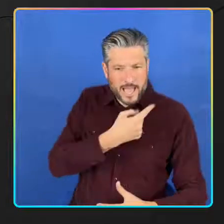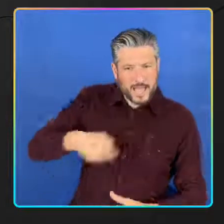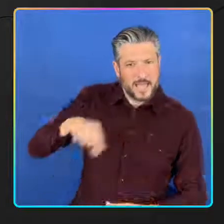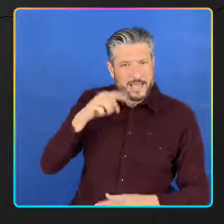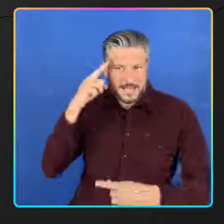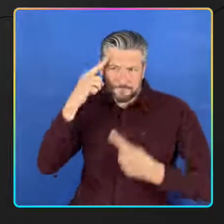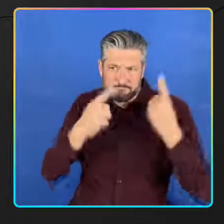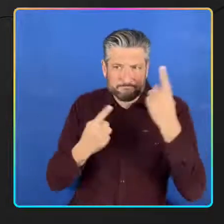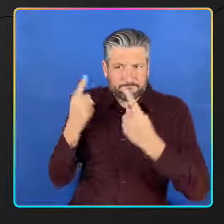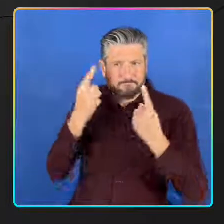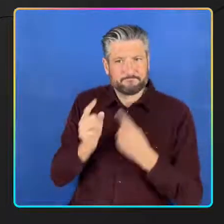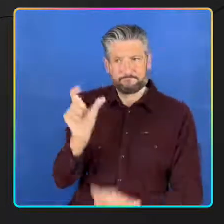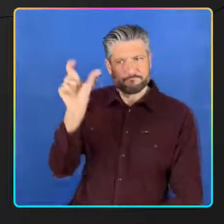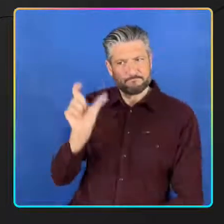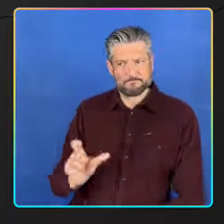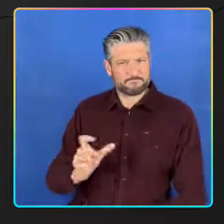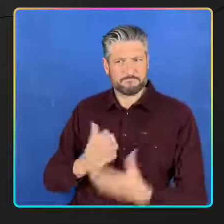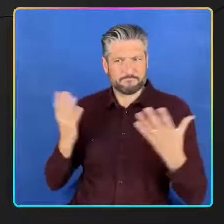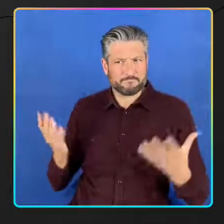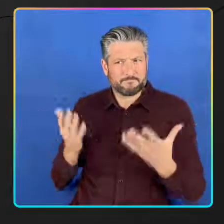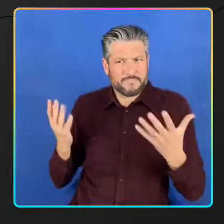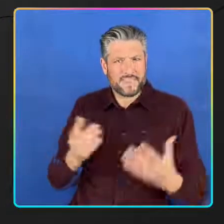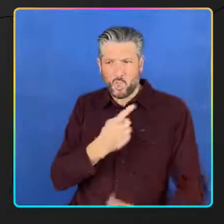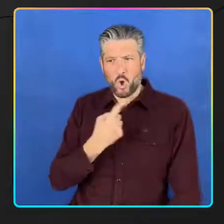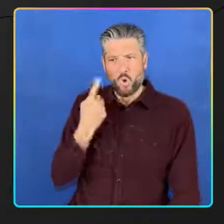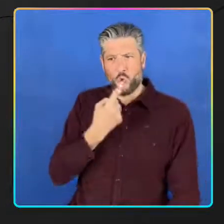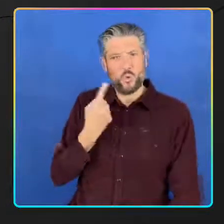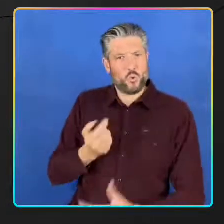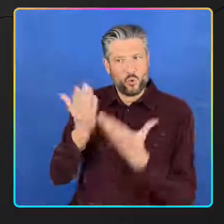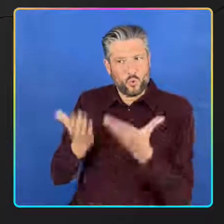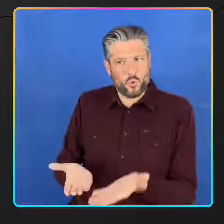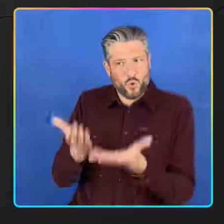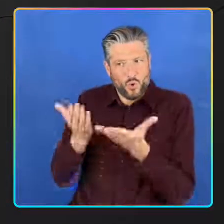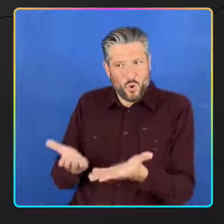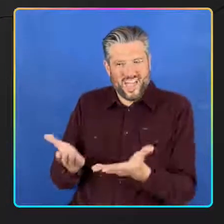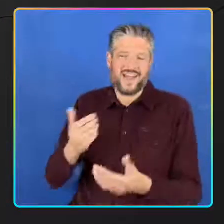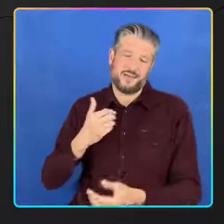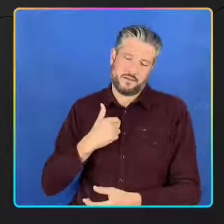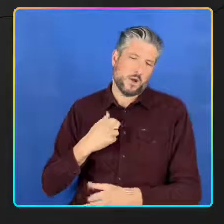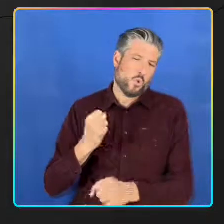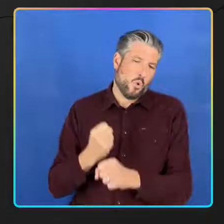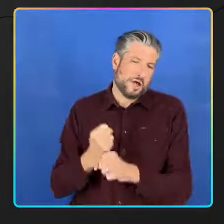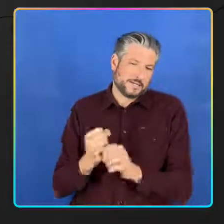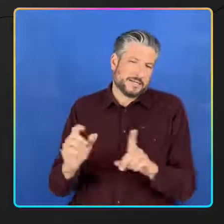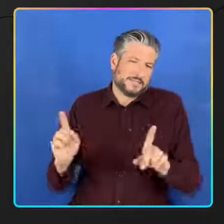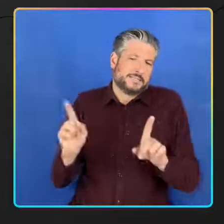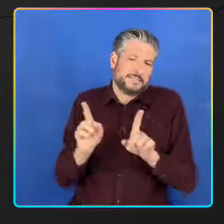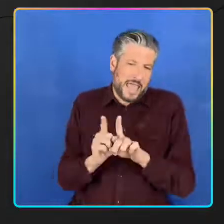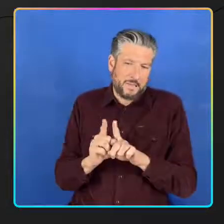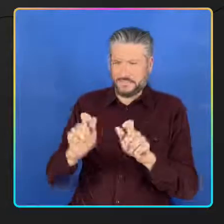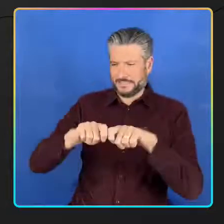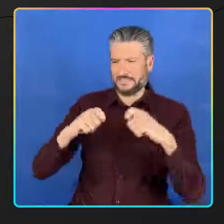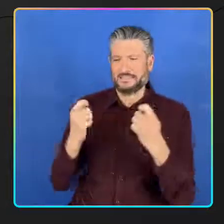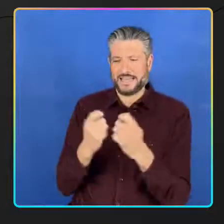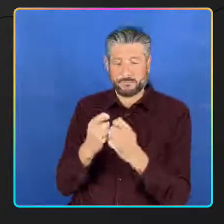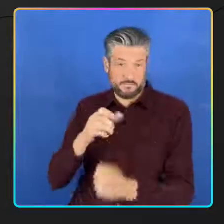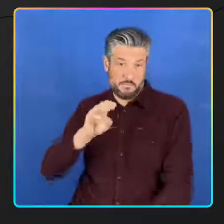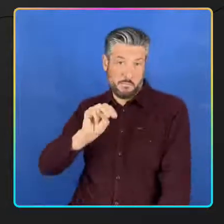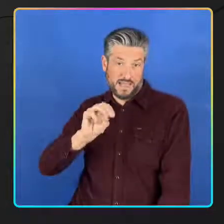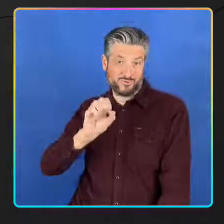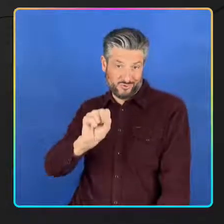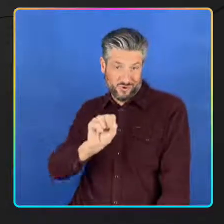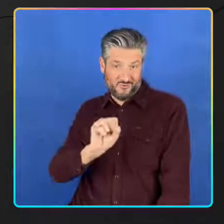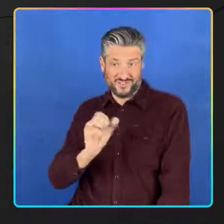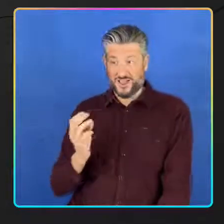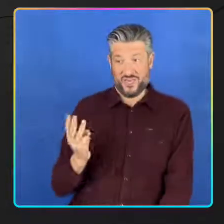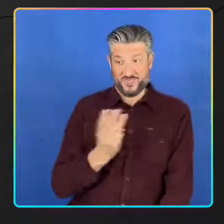very well acquainted with you because we're all on the same team here at Microsoft. However, do tell our audience who you are and what you